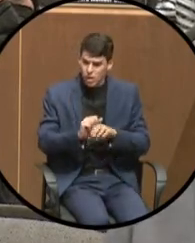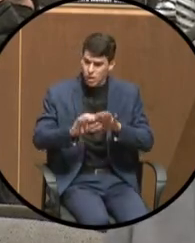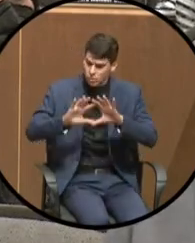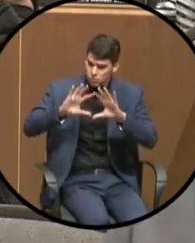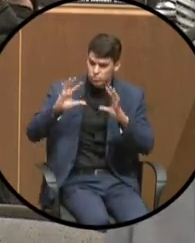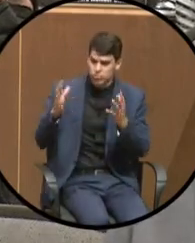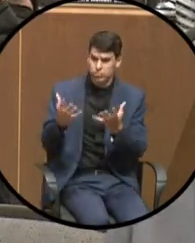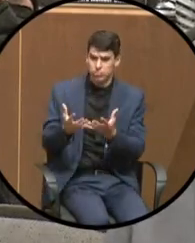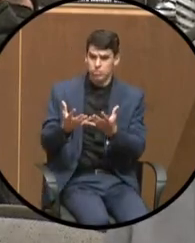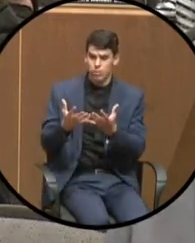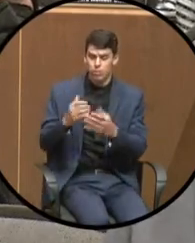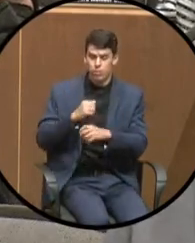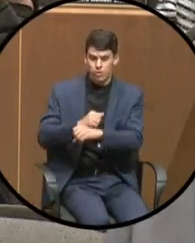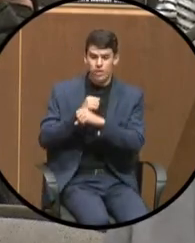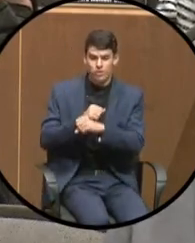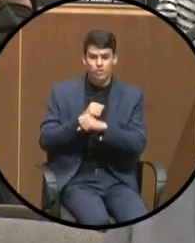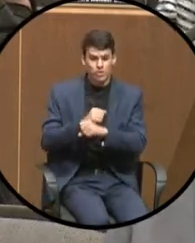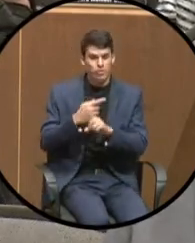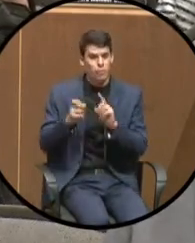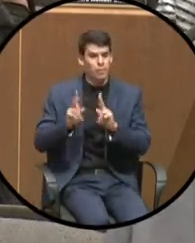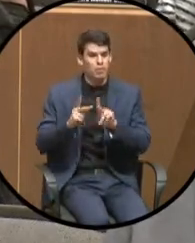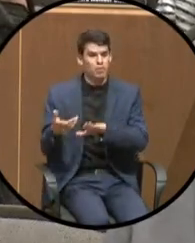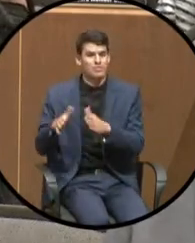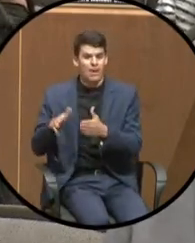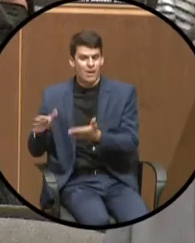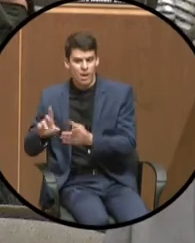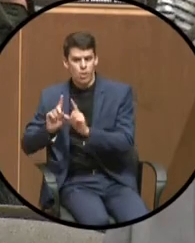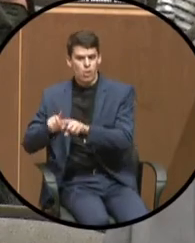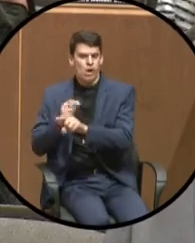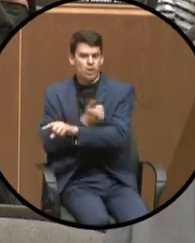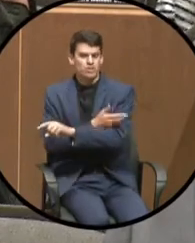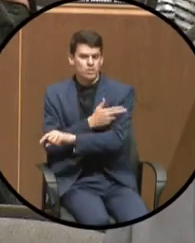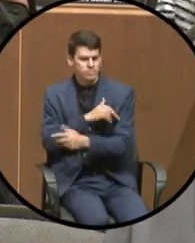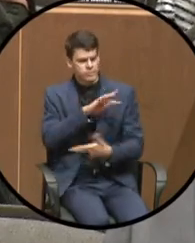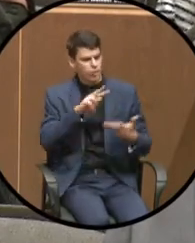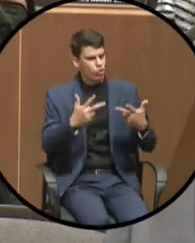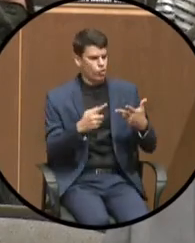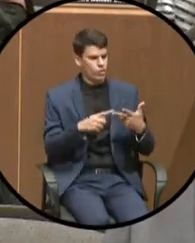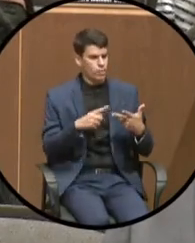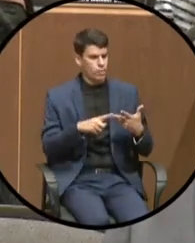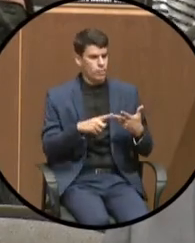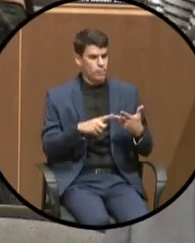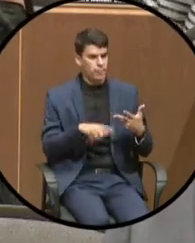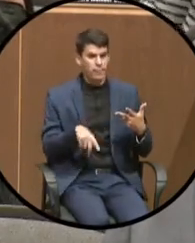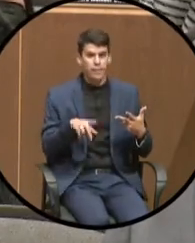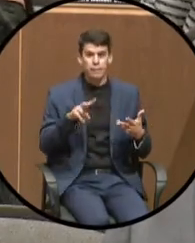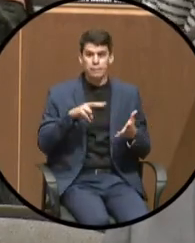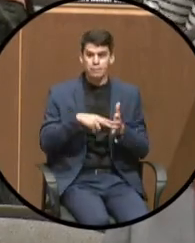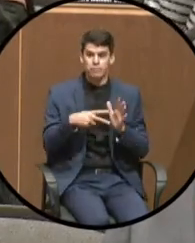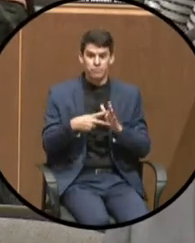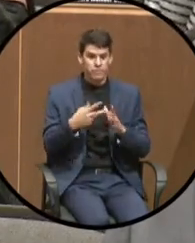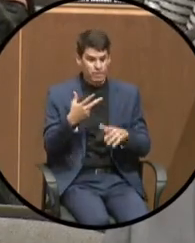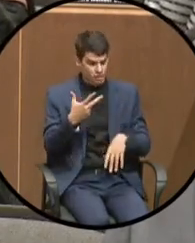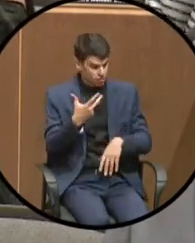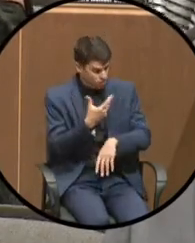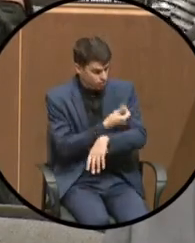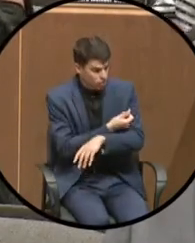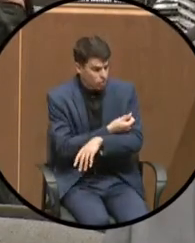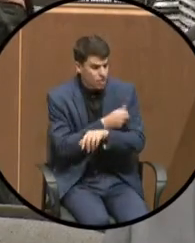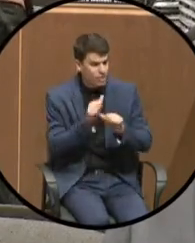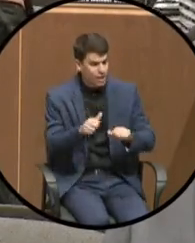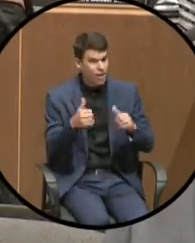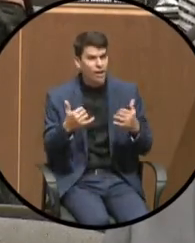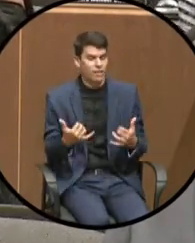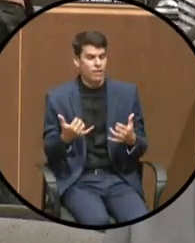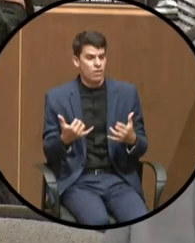against hospitalization and death. Is it, can everyone who wants a vaccine get one at this time? No, many of